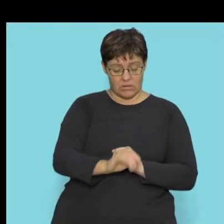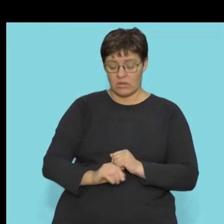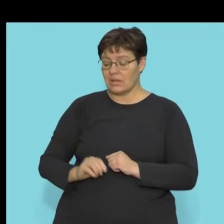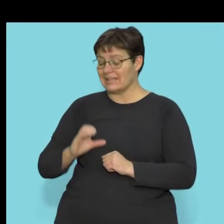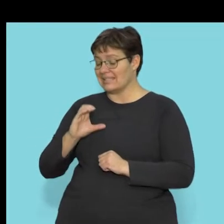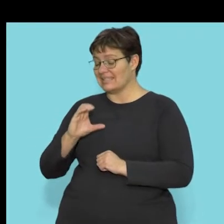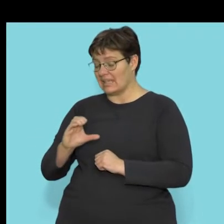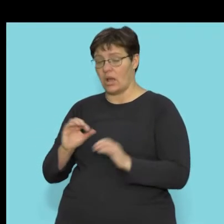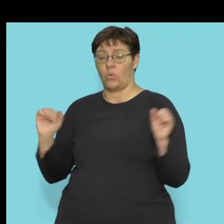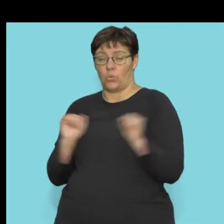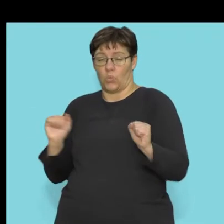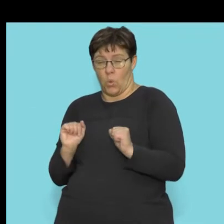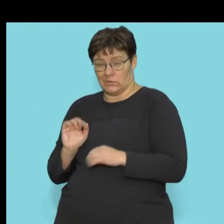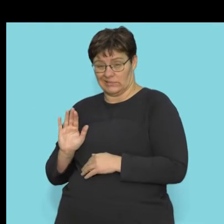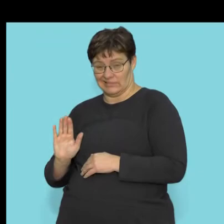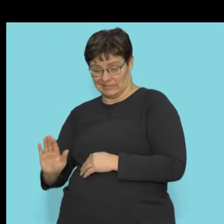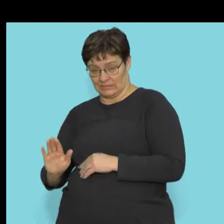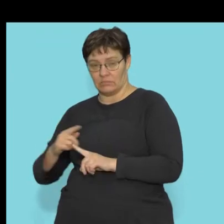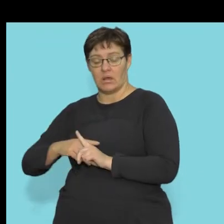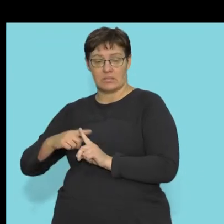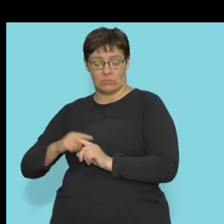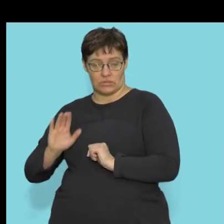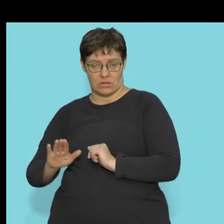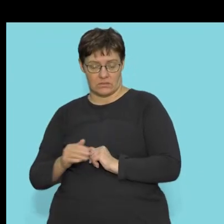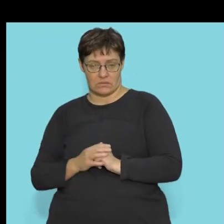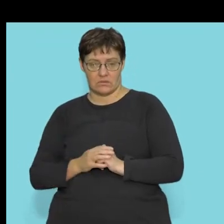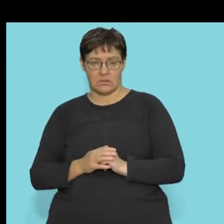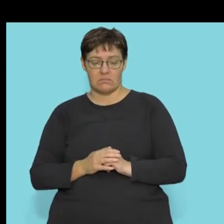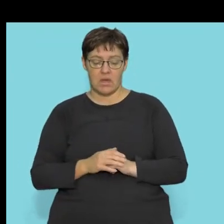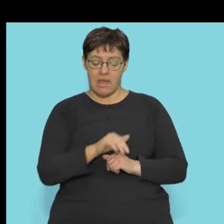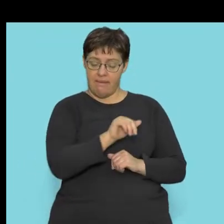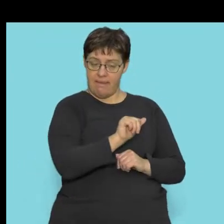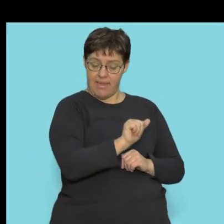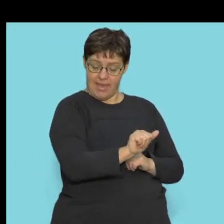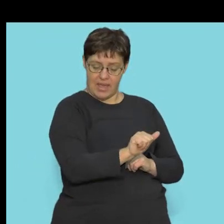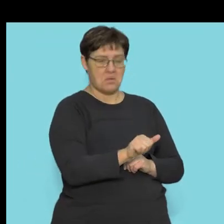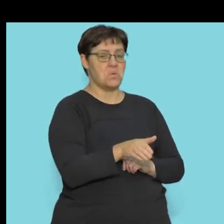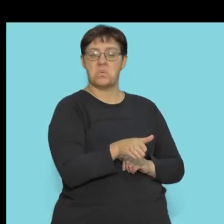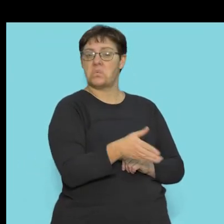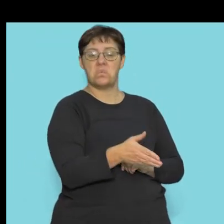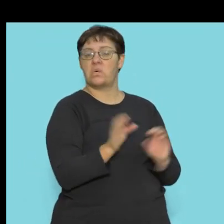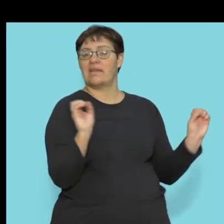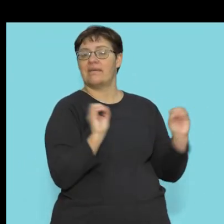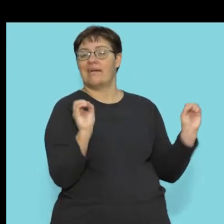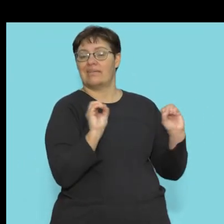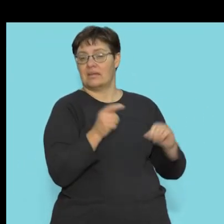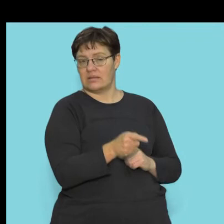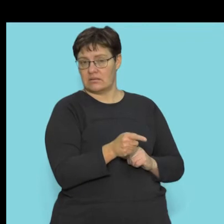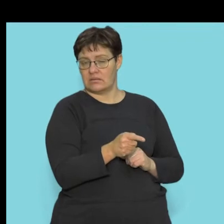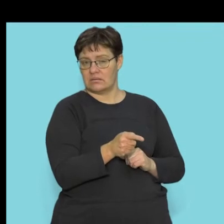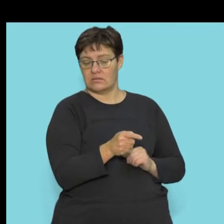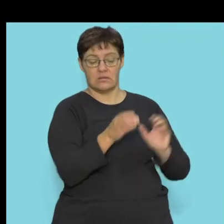warm environment. Loaf of bread C was kept in a cooler environment in the fridge. Loaf